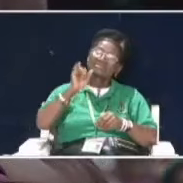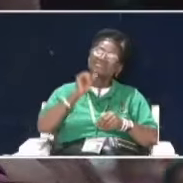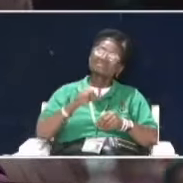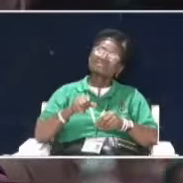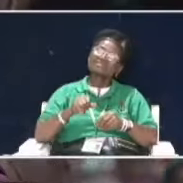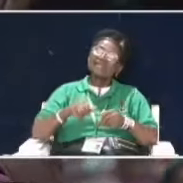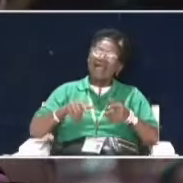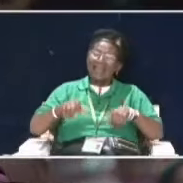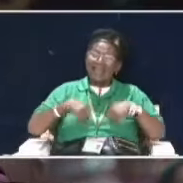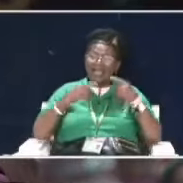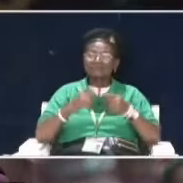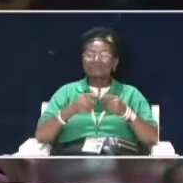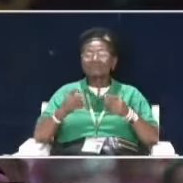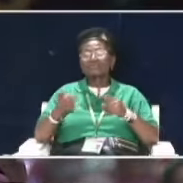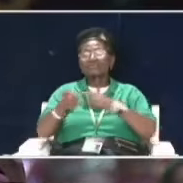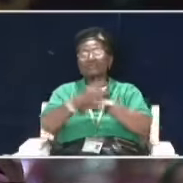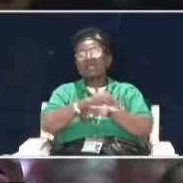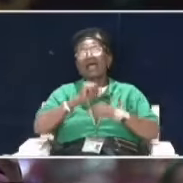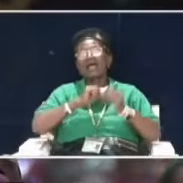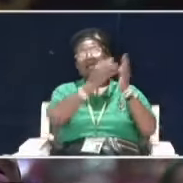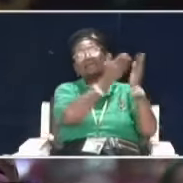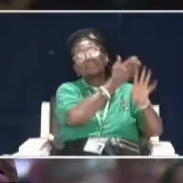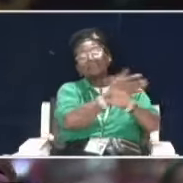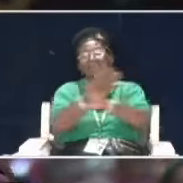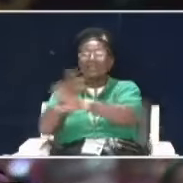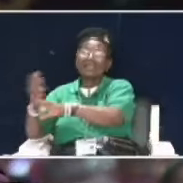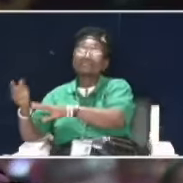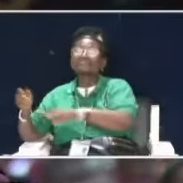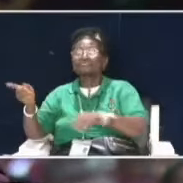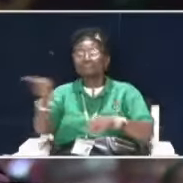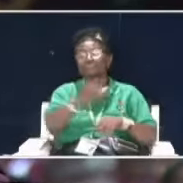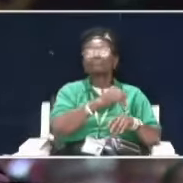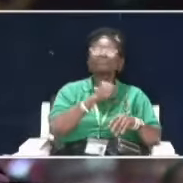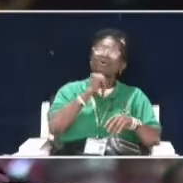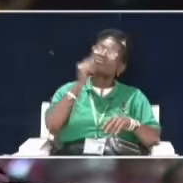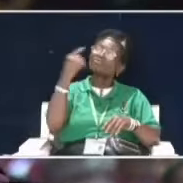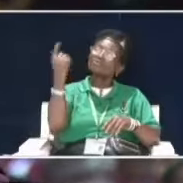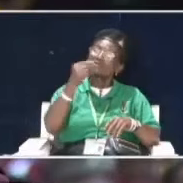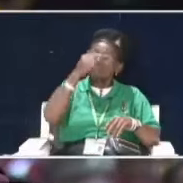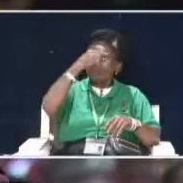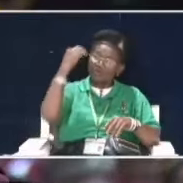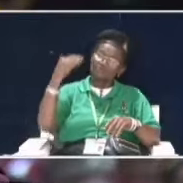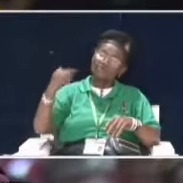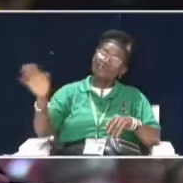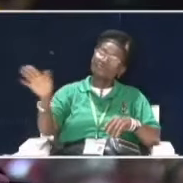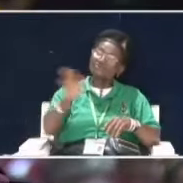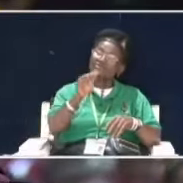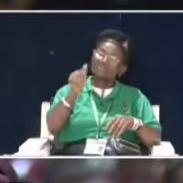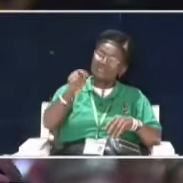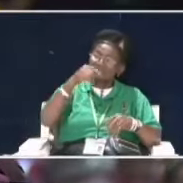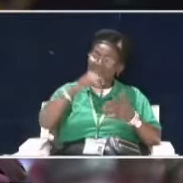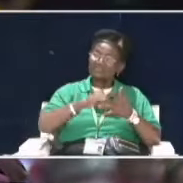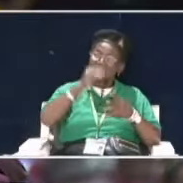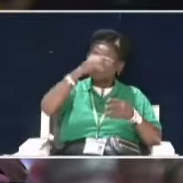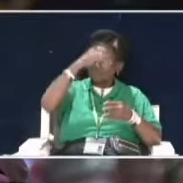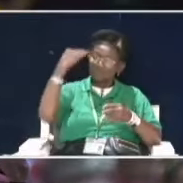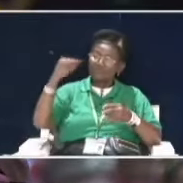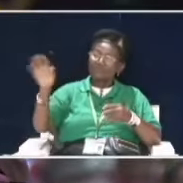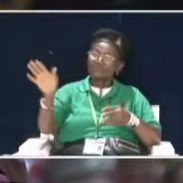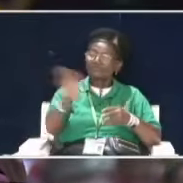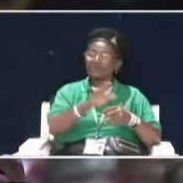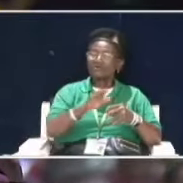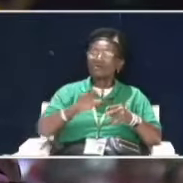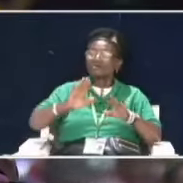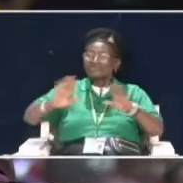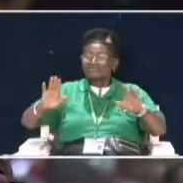I'm begging you, not only because of yourself, but because of your children and your grandchildren. You're going to stand